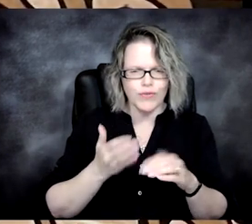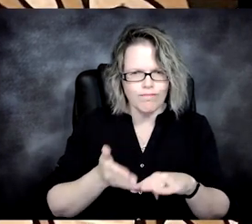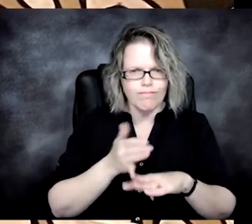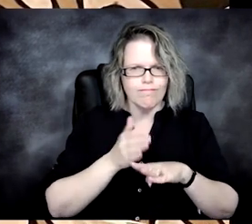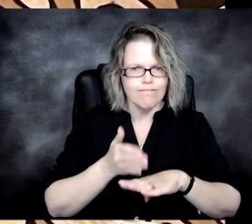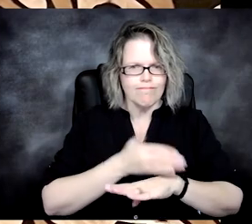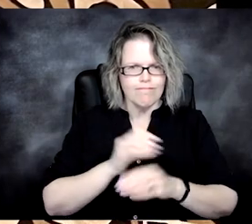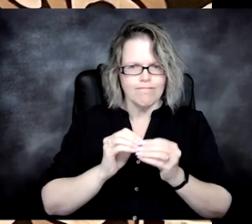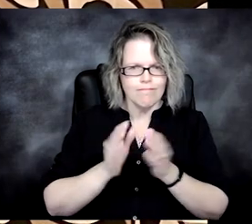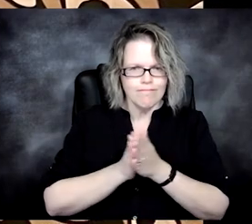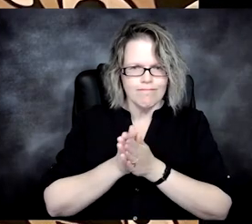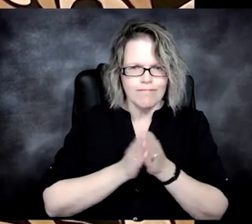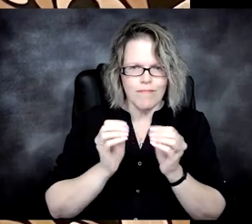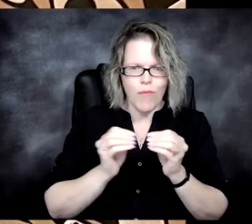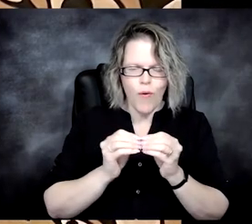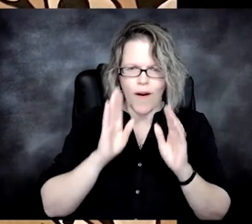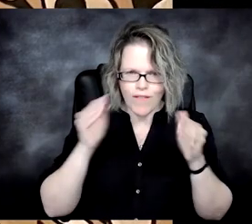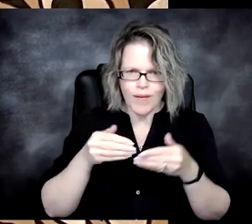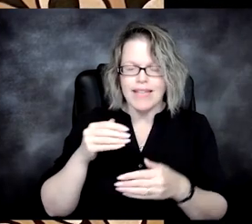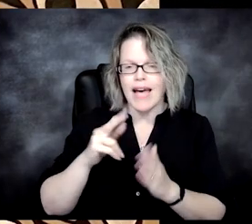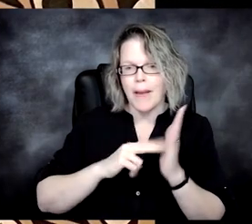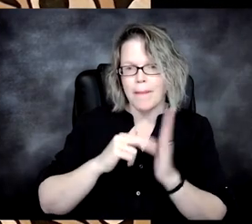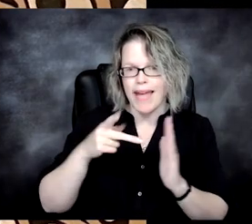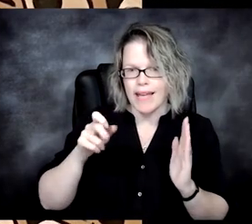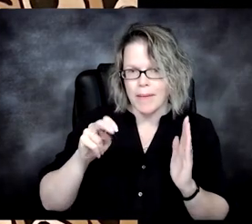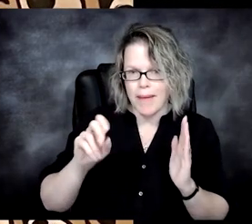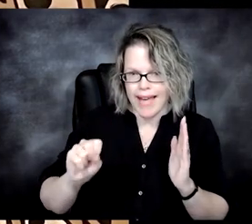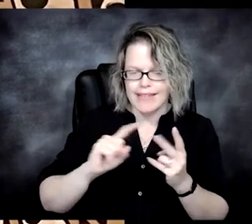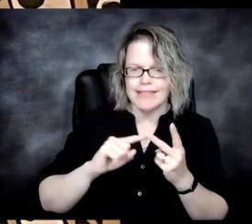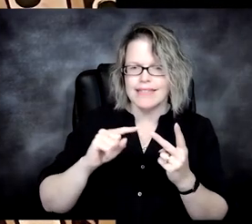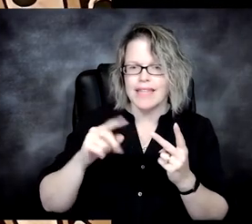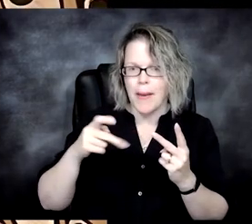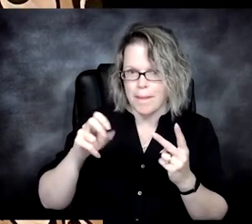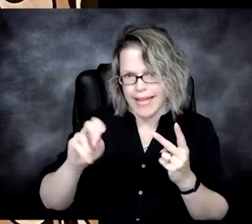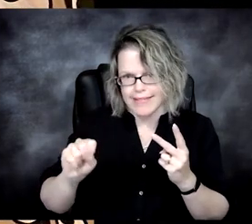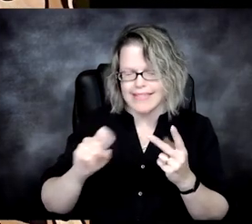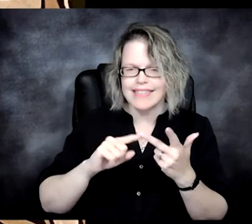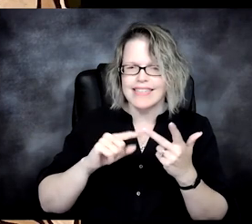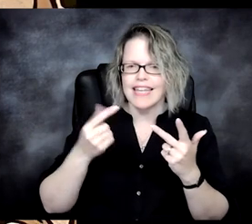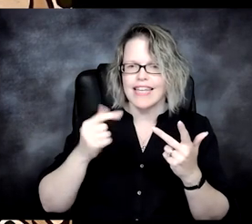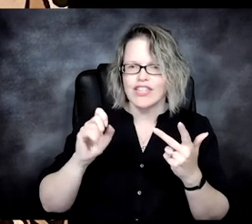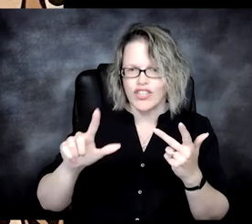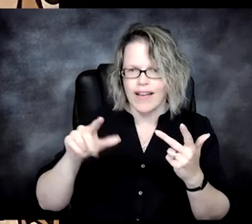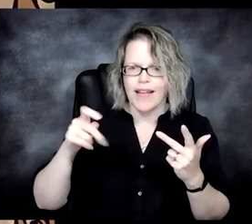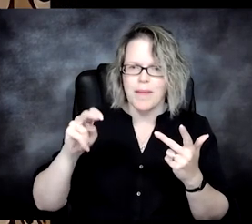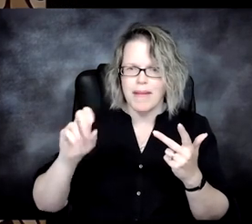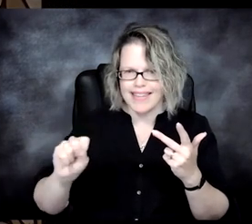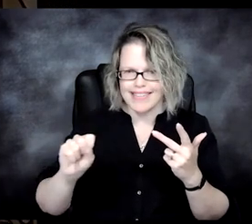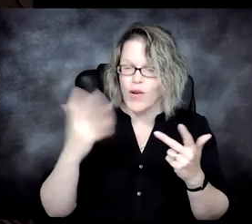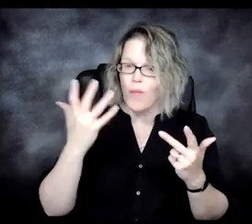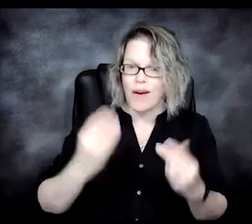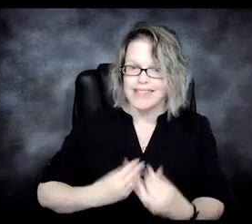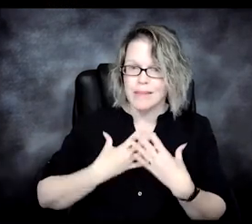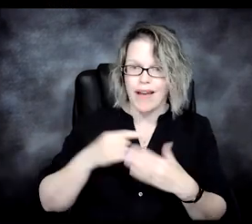Art, so I started to use paint pens and pens and gel pens. For the most part, what inspired this piece was